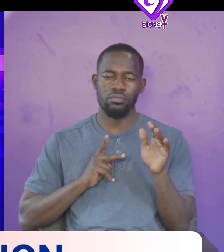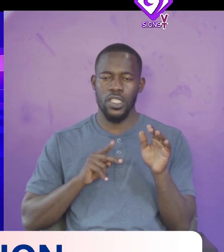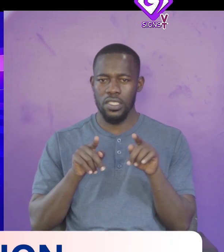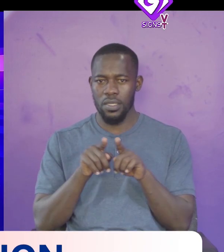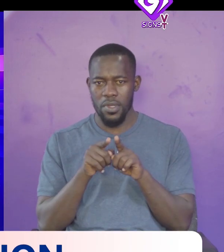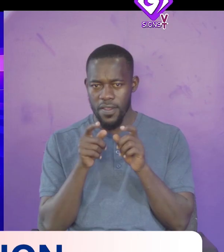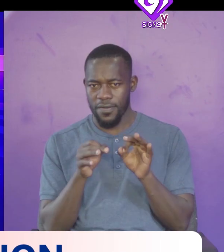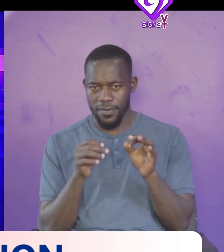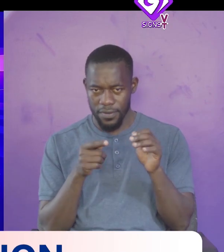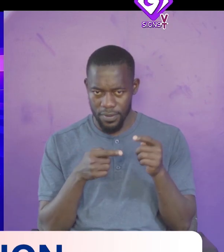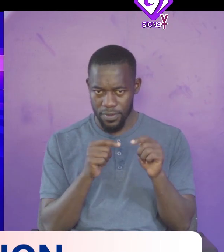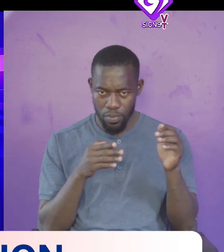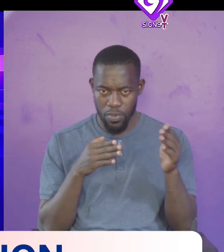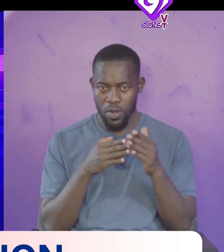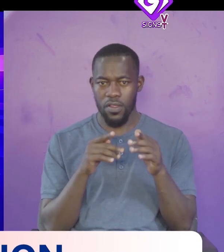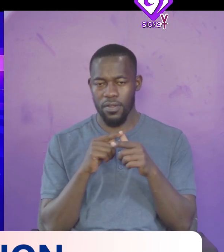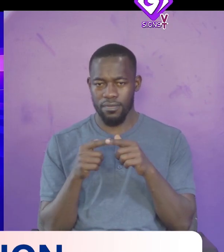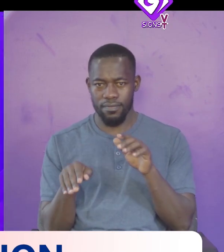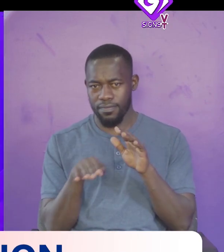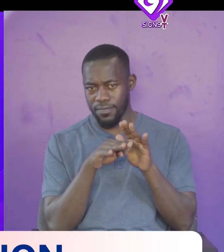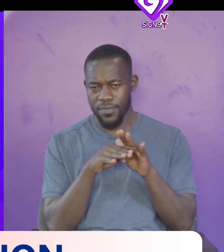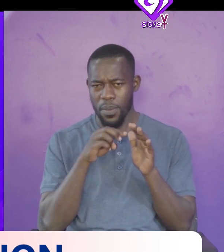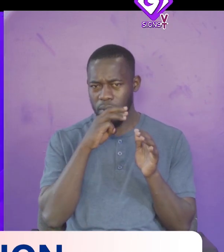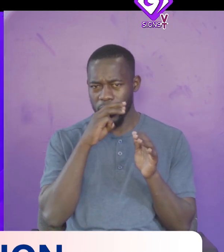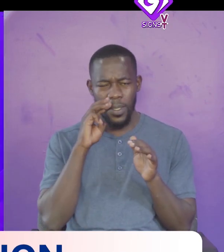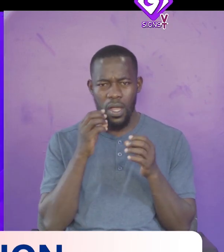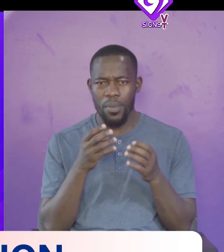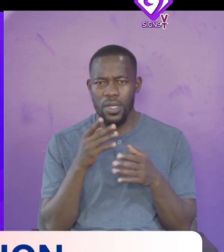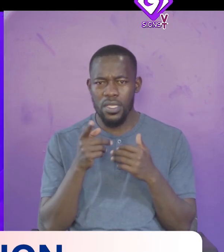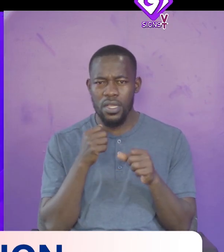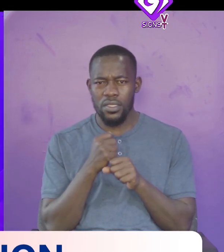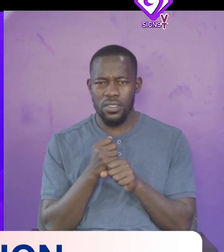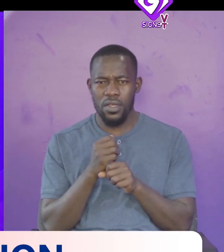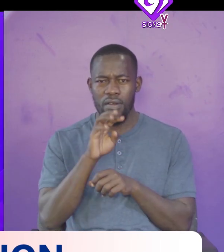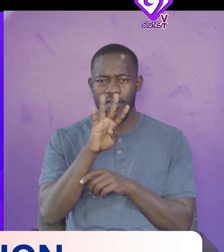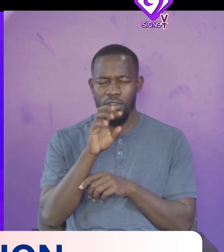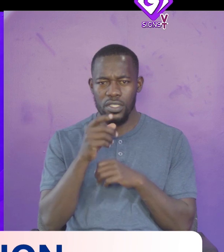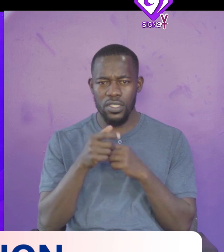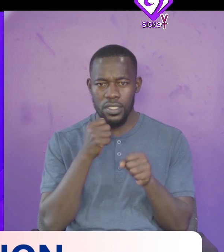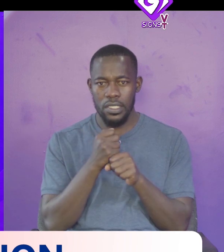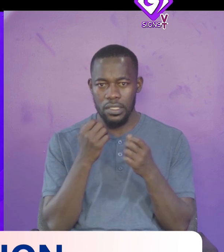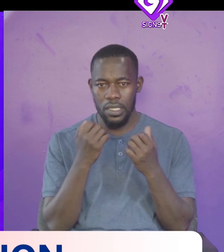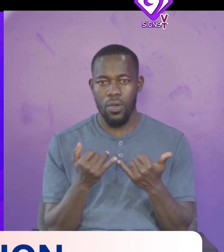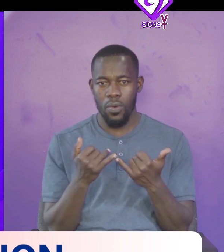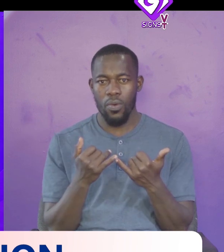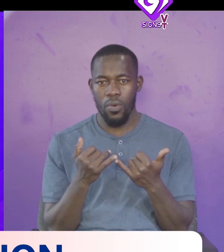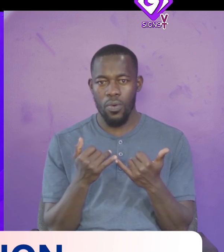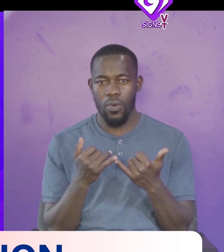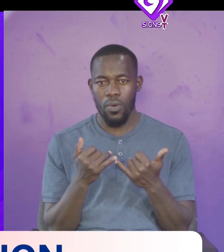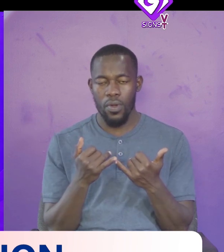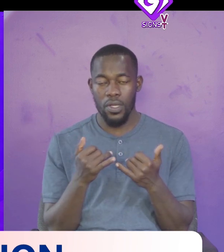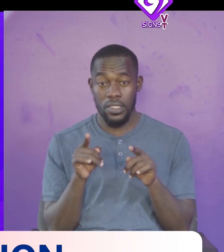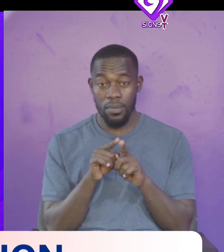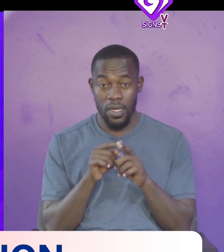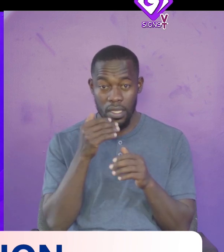power or something like that. How long has President Yoweri Museveni been in power? 40 years now. Okay, and counting. He's still running the